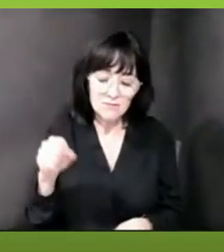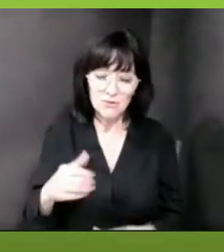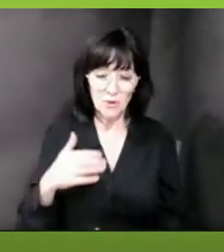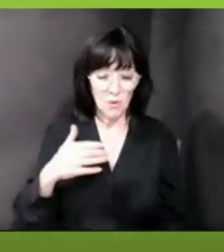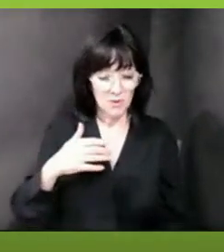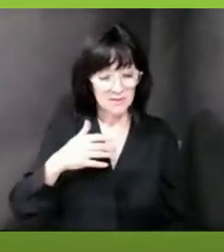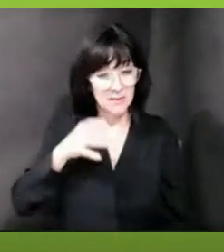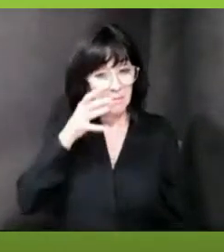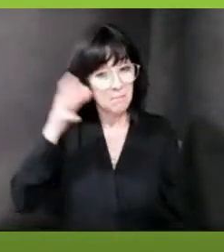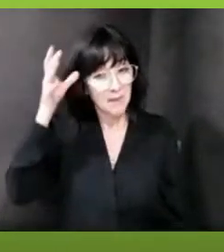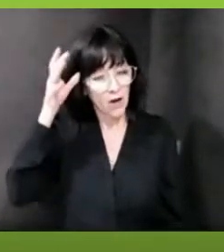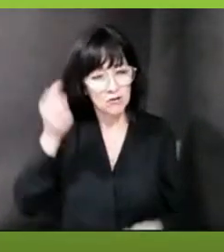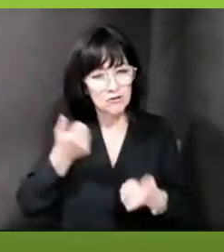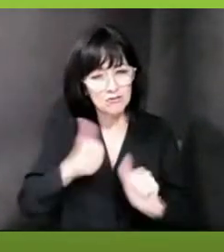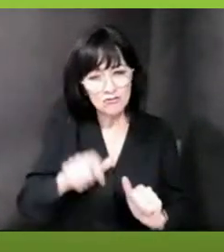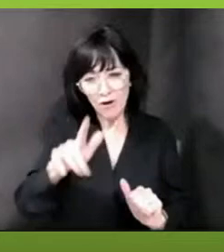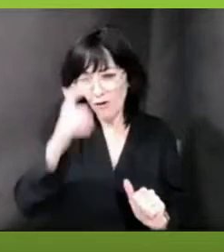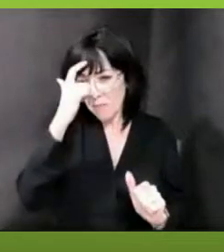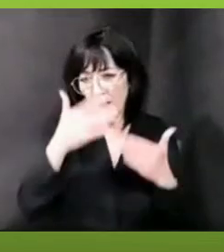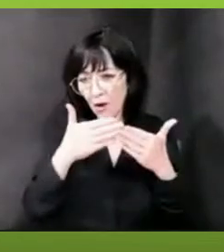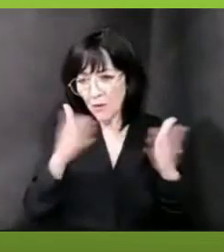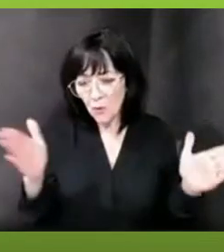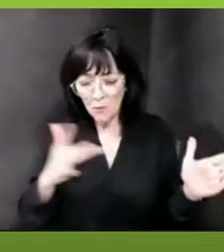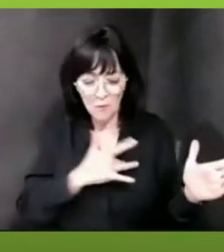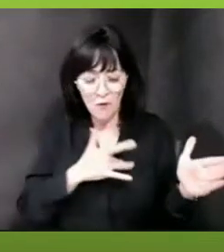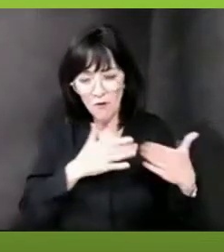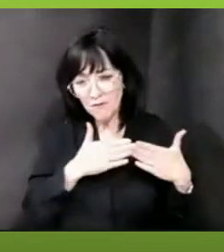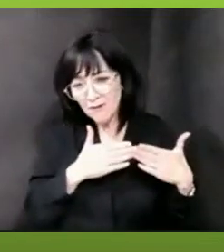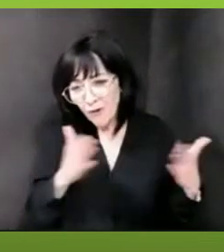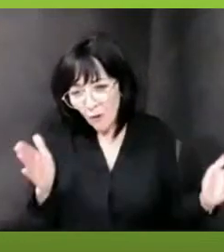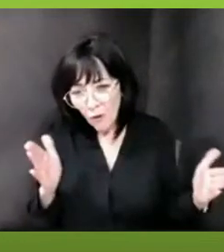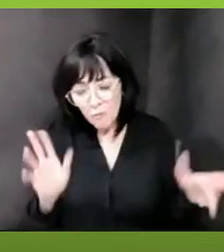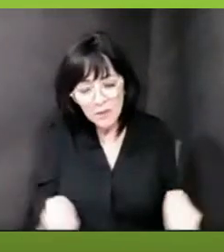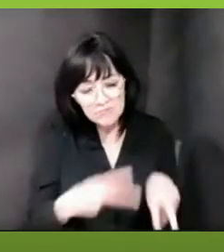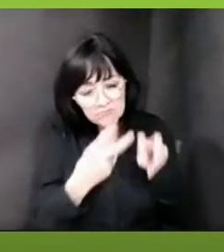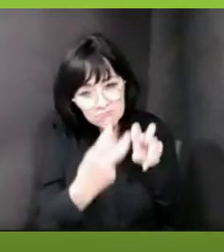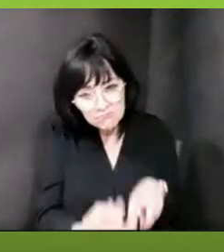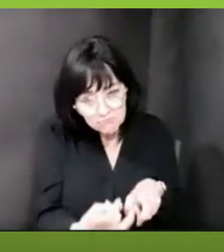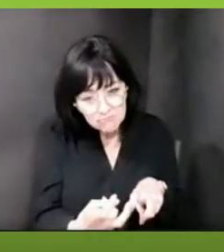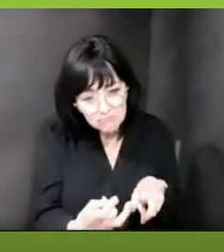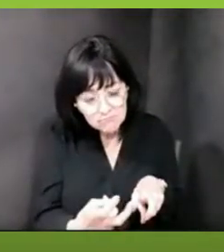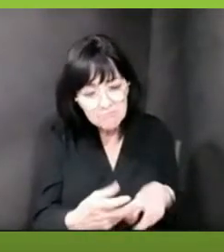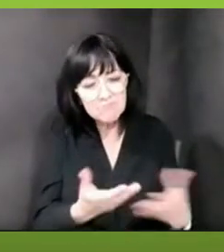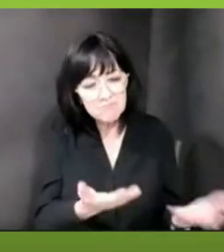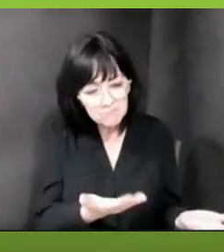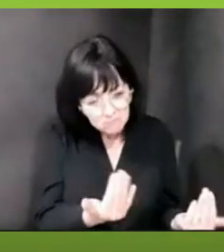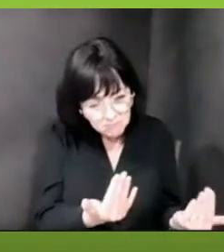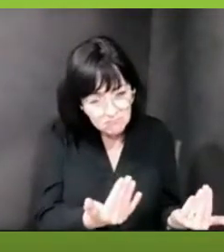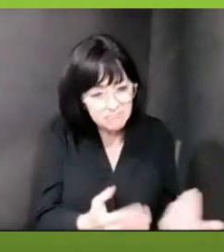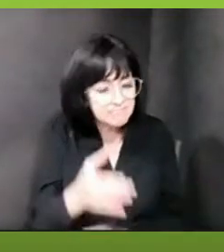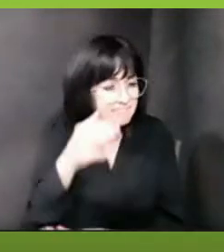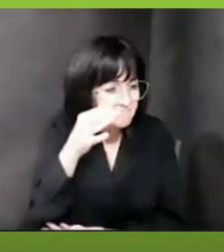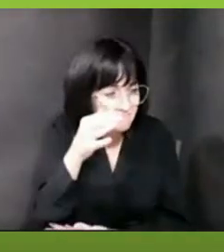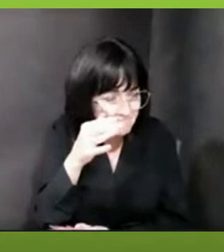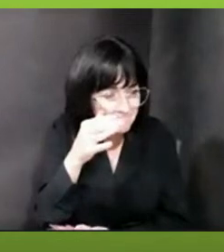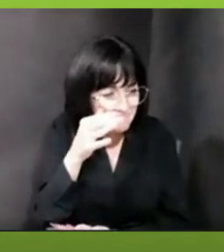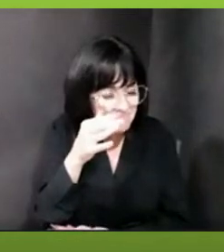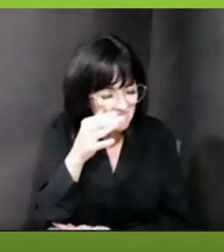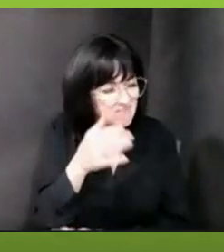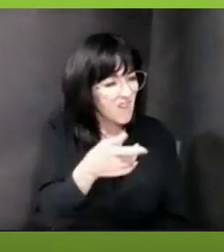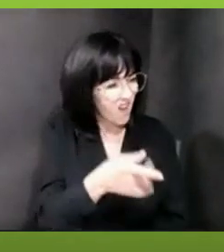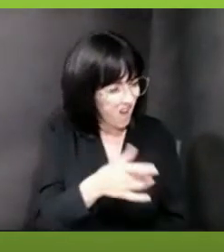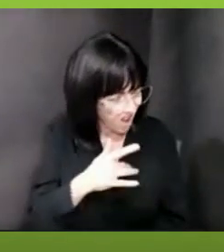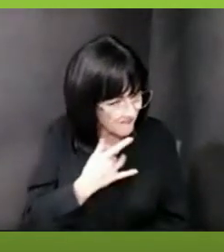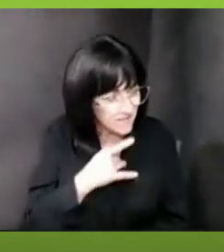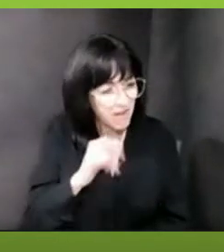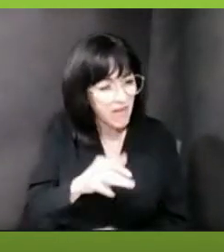they're experiencing, listening, sitting down and just being open to listening and really validating what they're feeling. Maybe